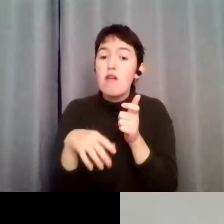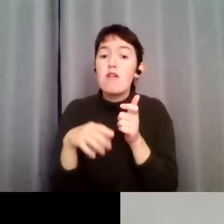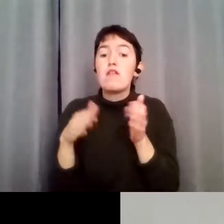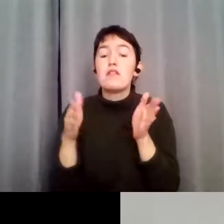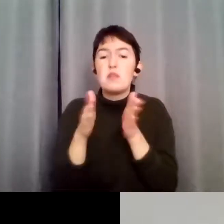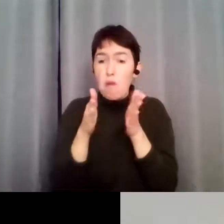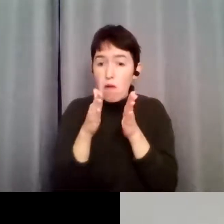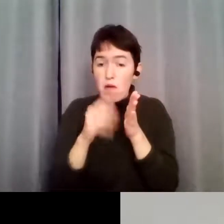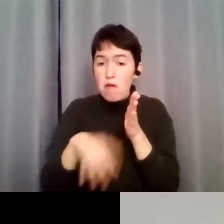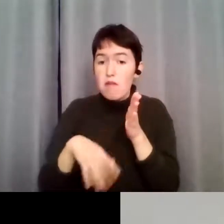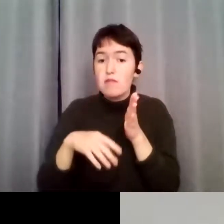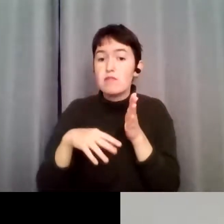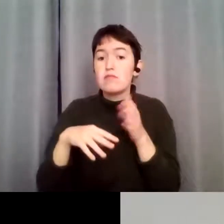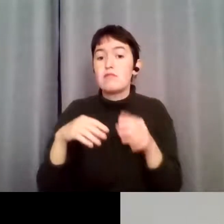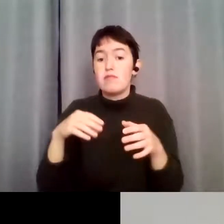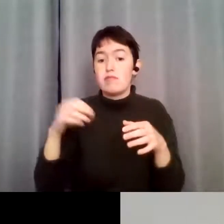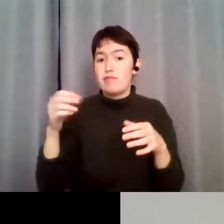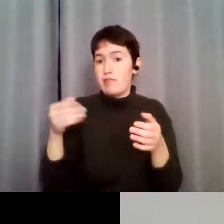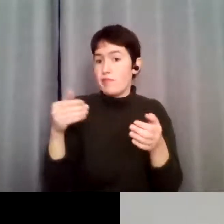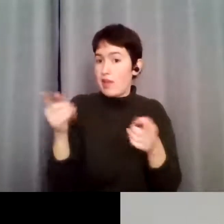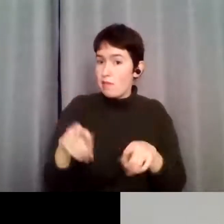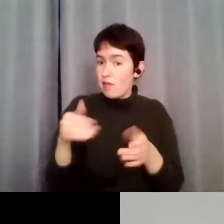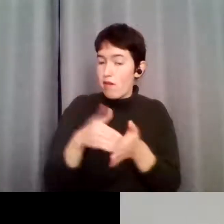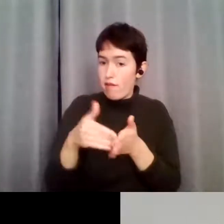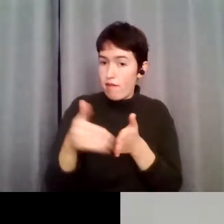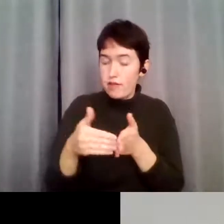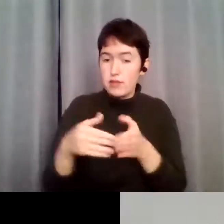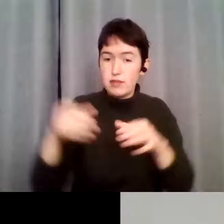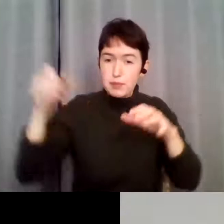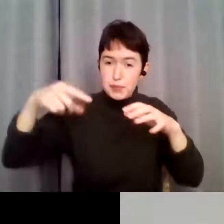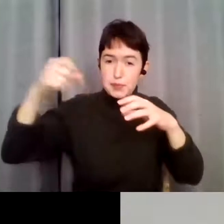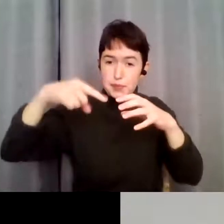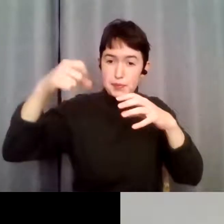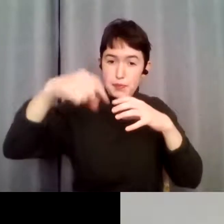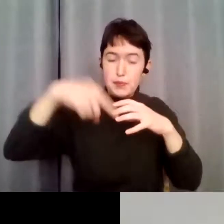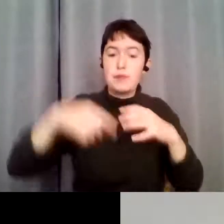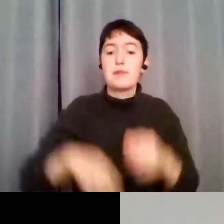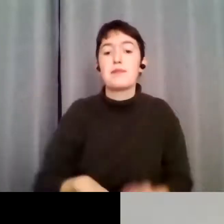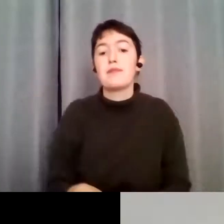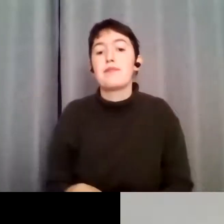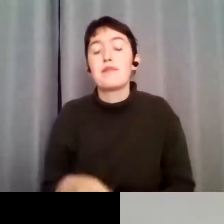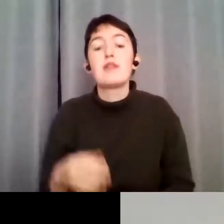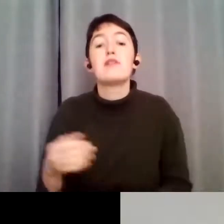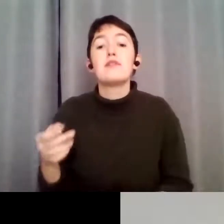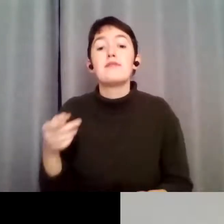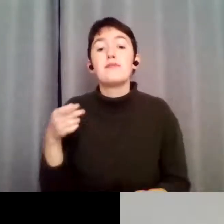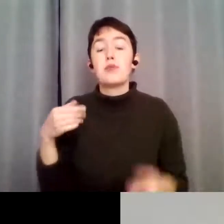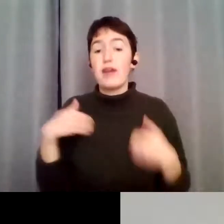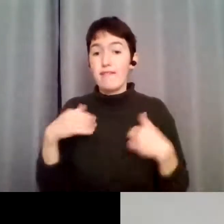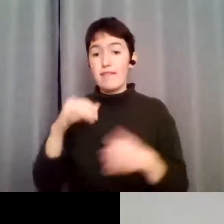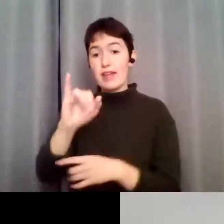often they fall to Earth. So there are what we call interplanetary dust particles, which